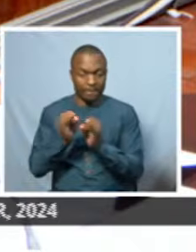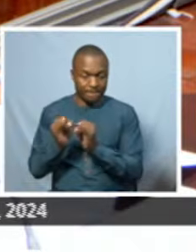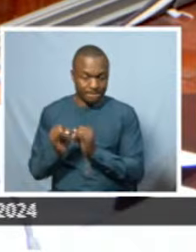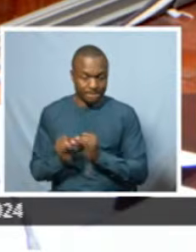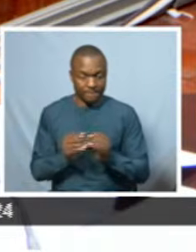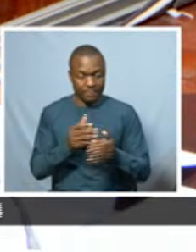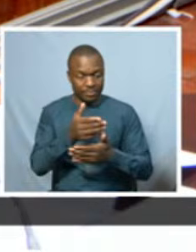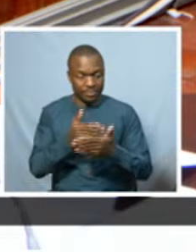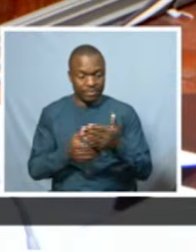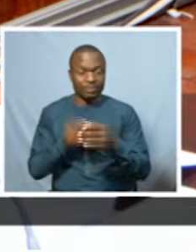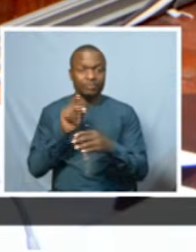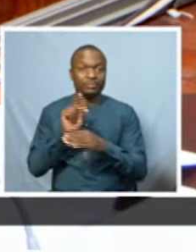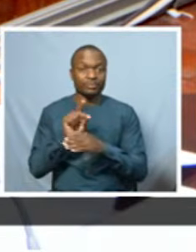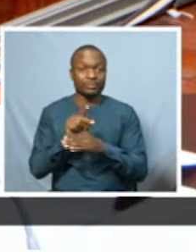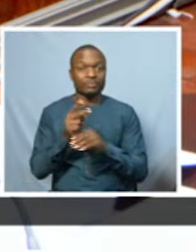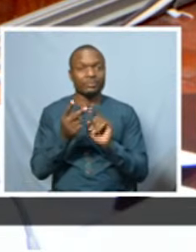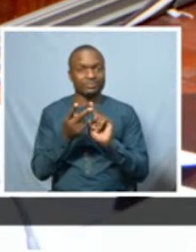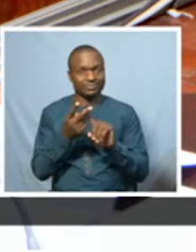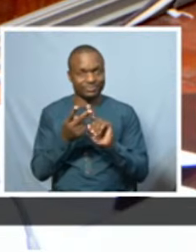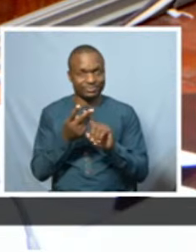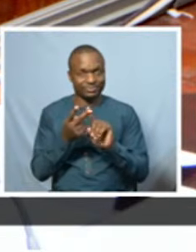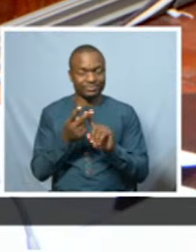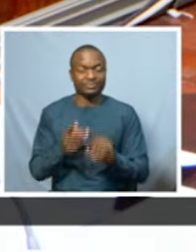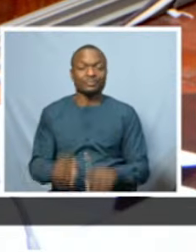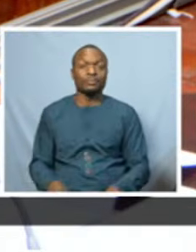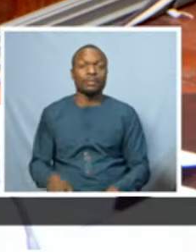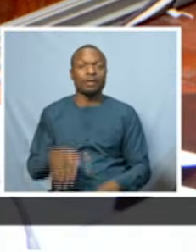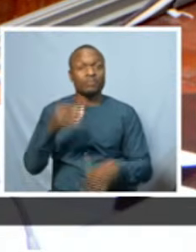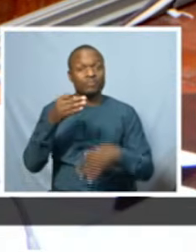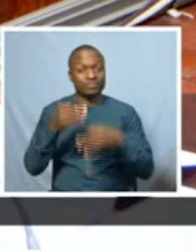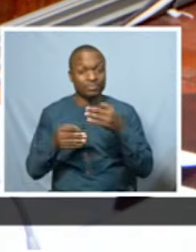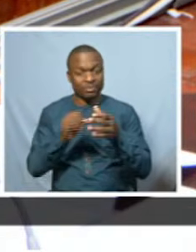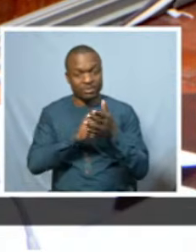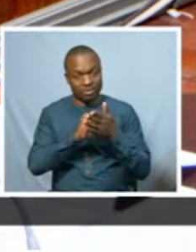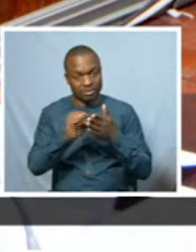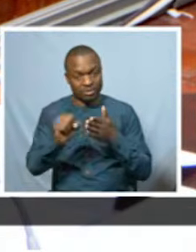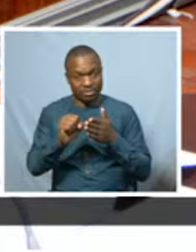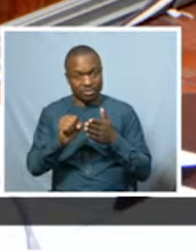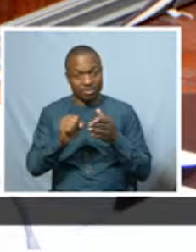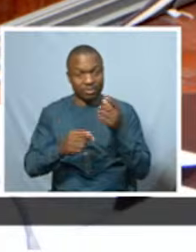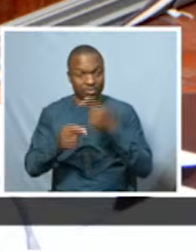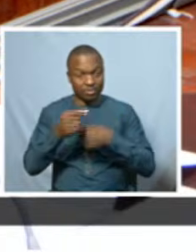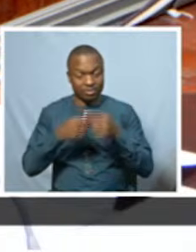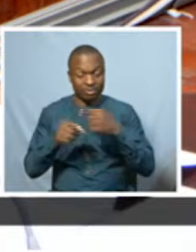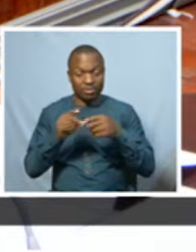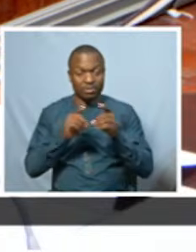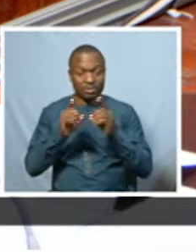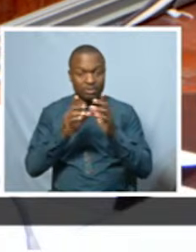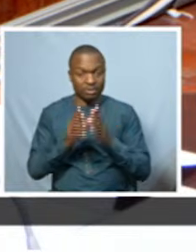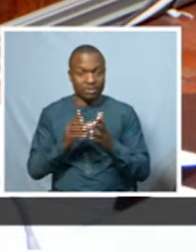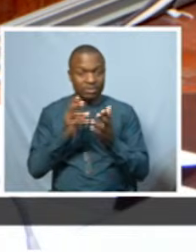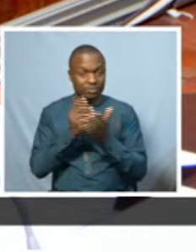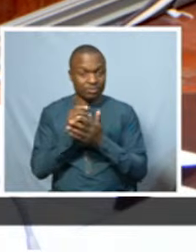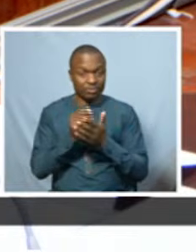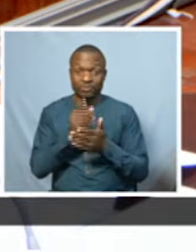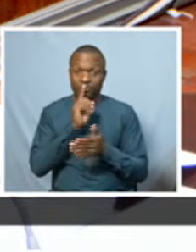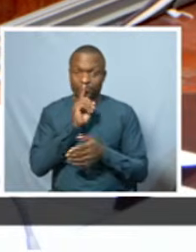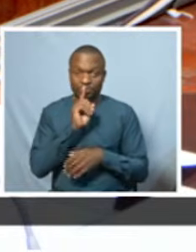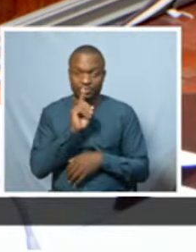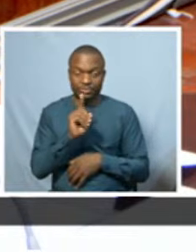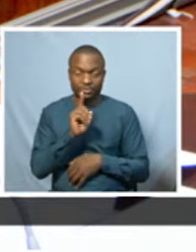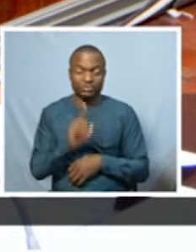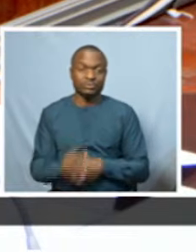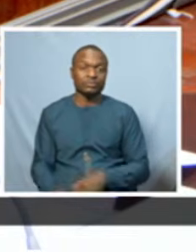projects? Two, if the statement that has come from Director of Finance is true,